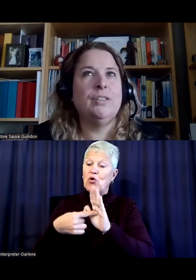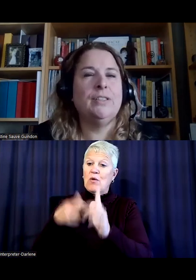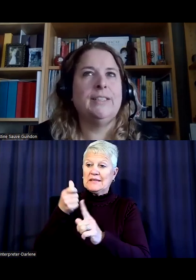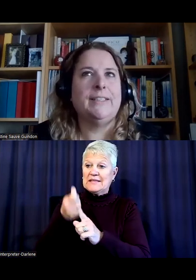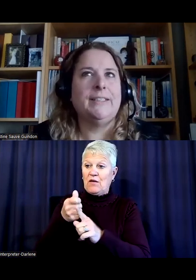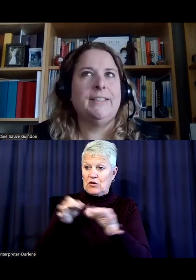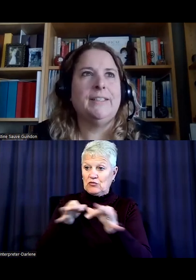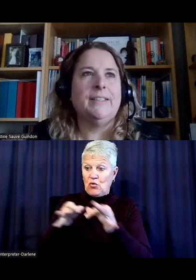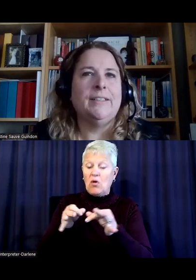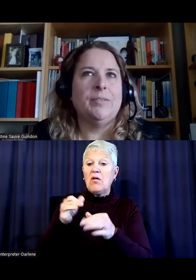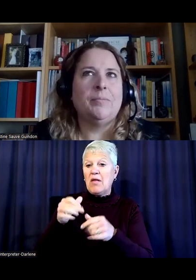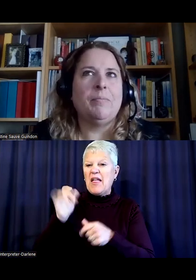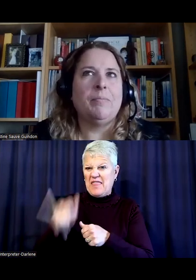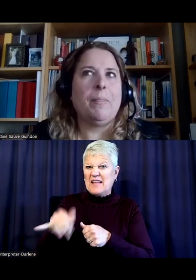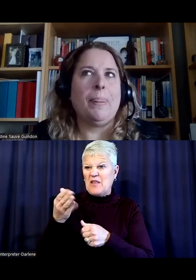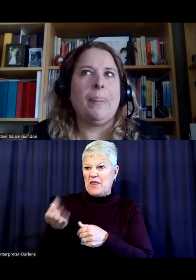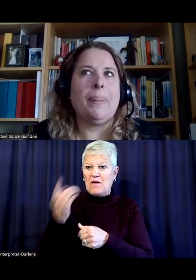sure.